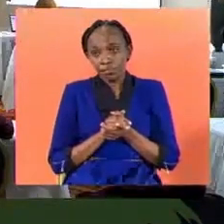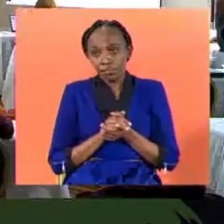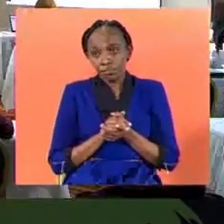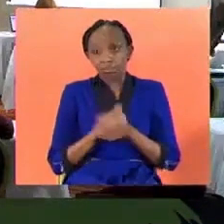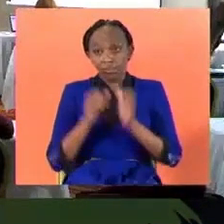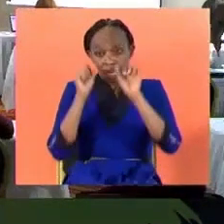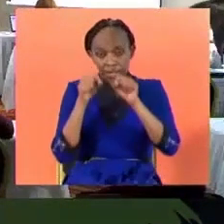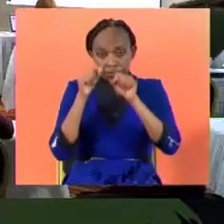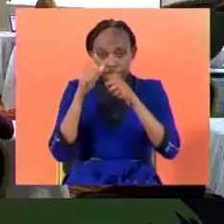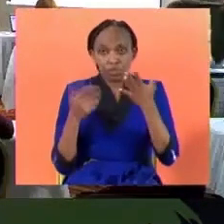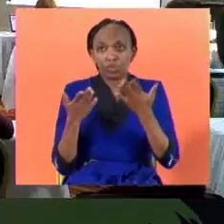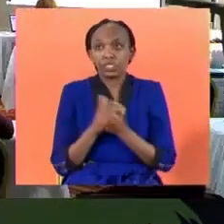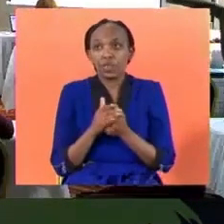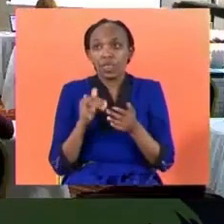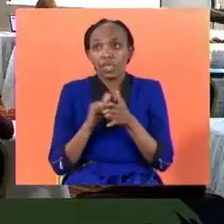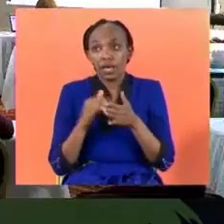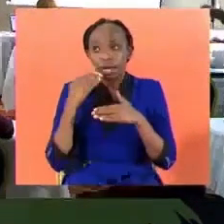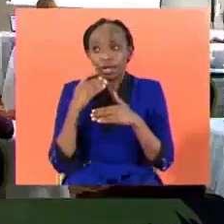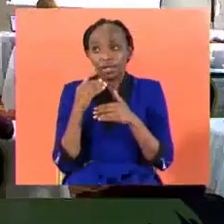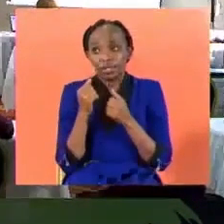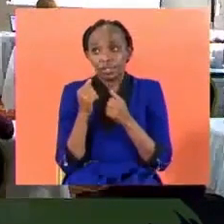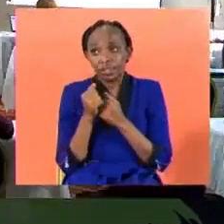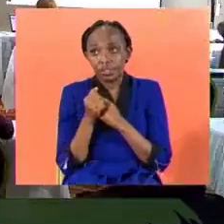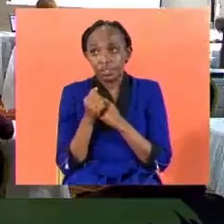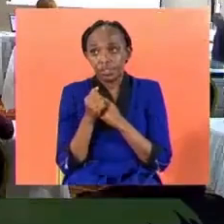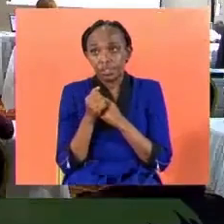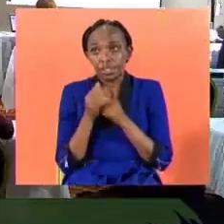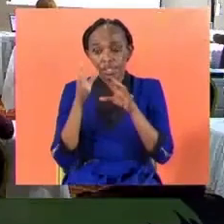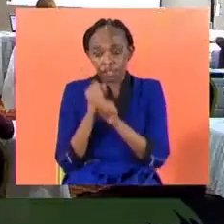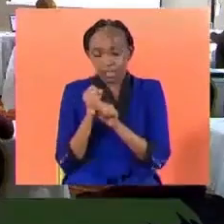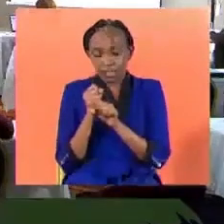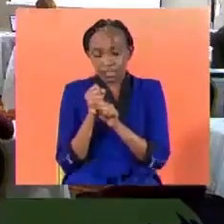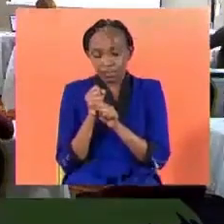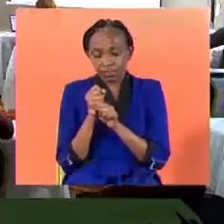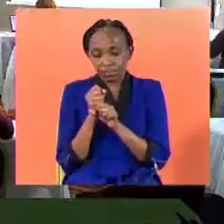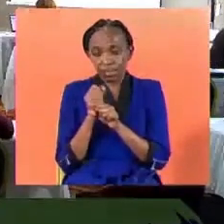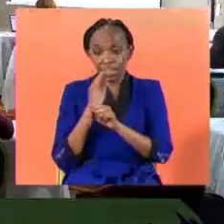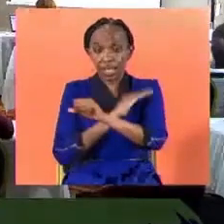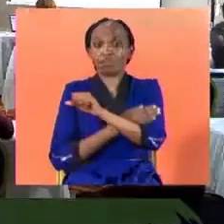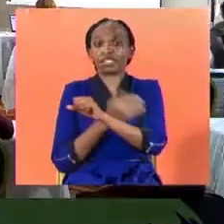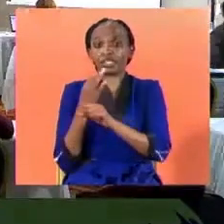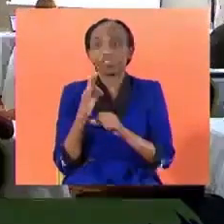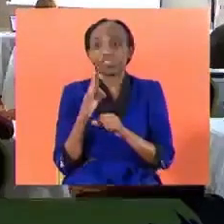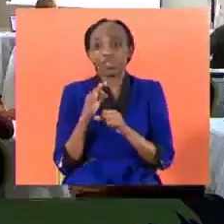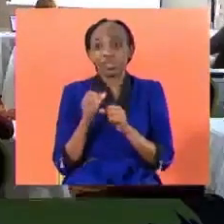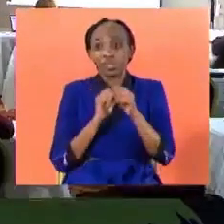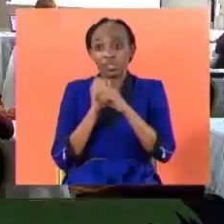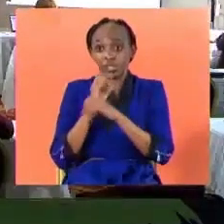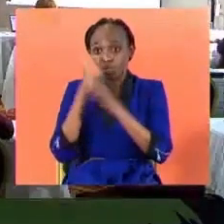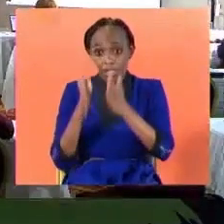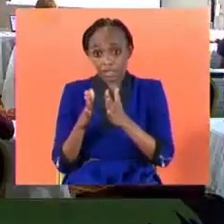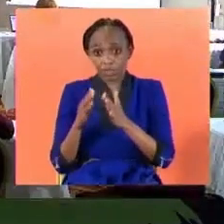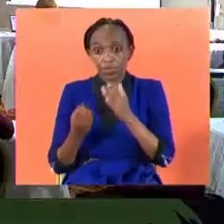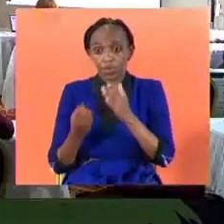Consensus has been built, the trust in the capacity of journalists to establish